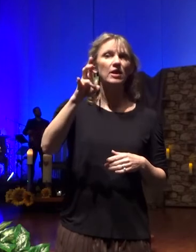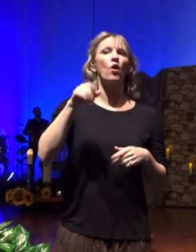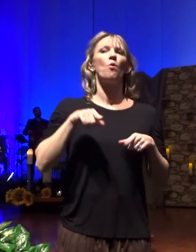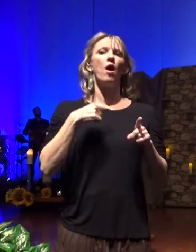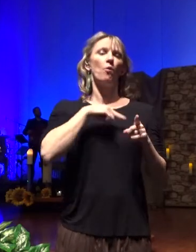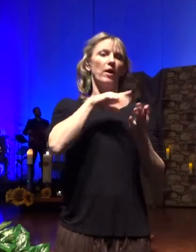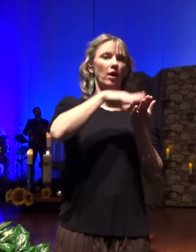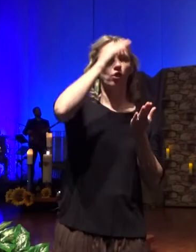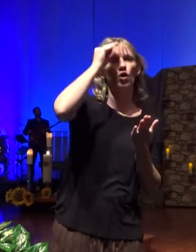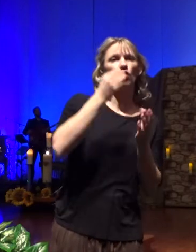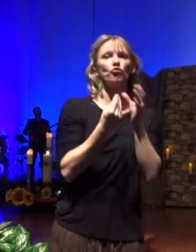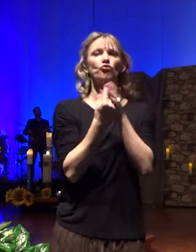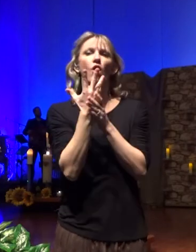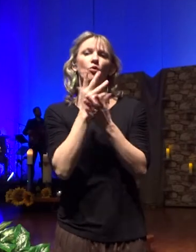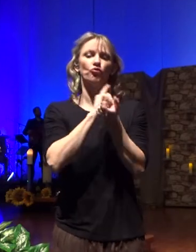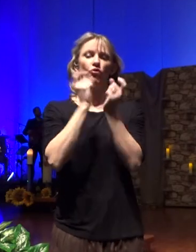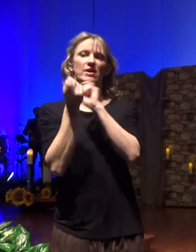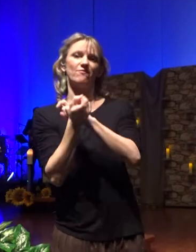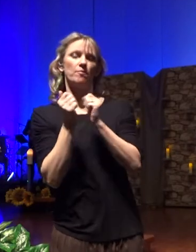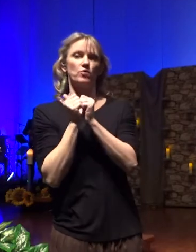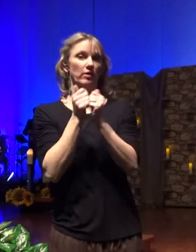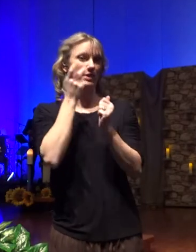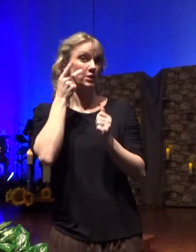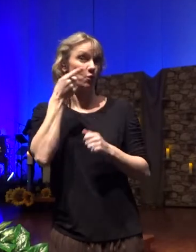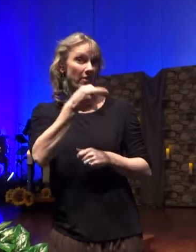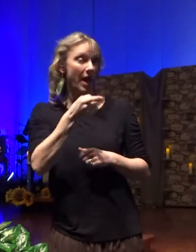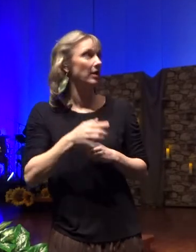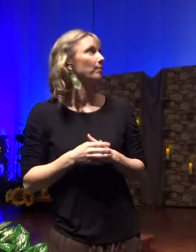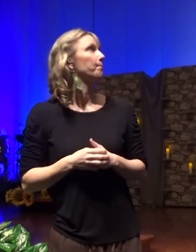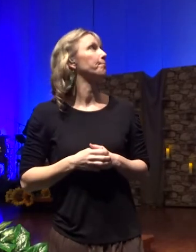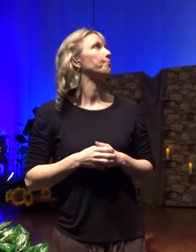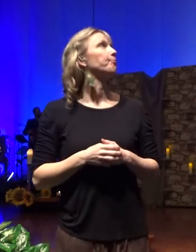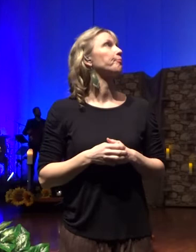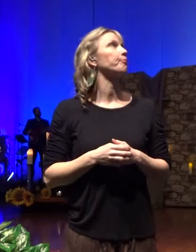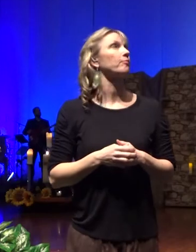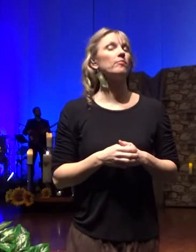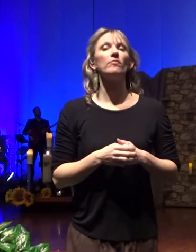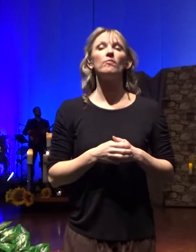learn, grow, and transform together. I'll see you there.